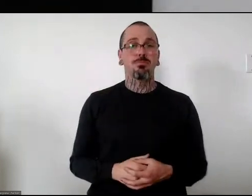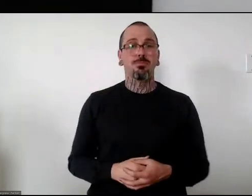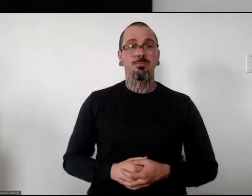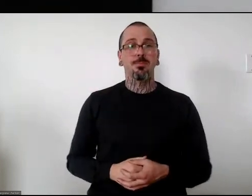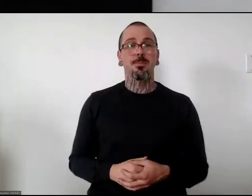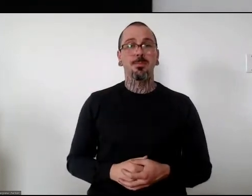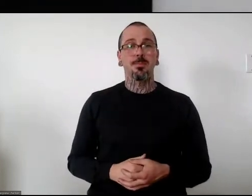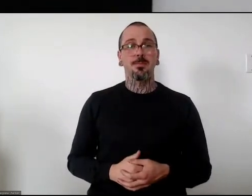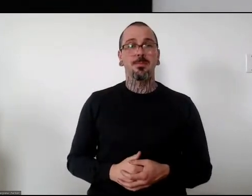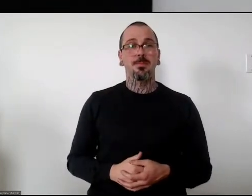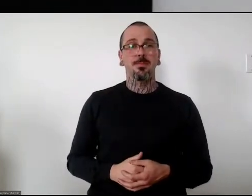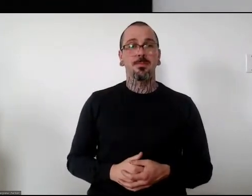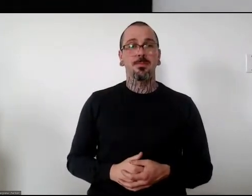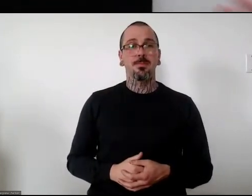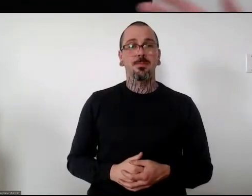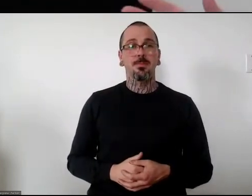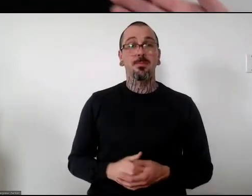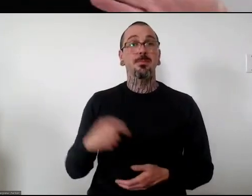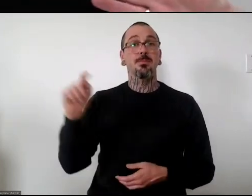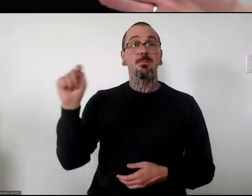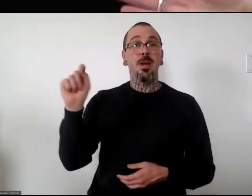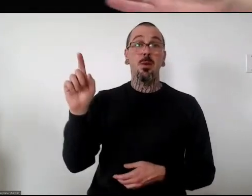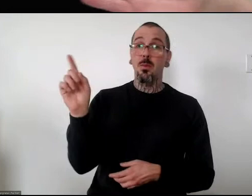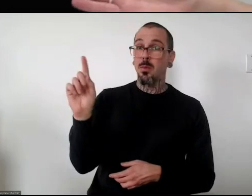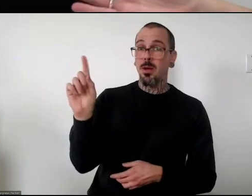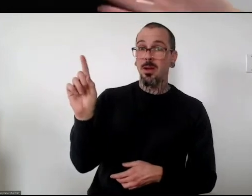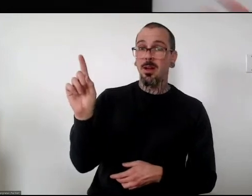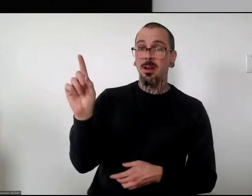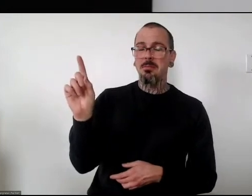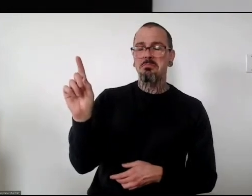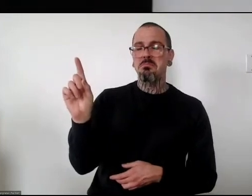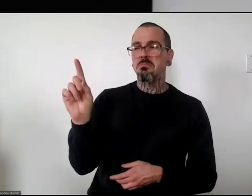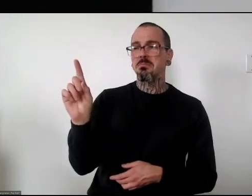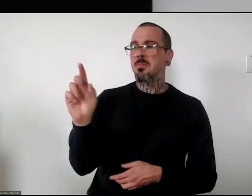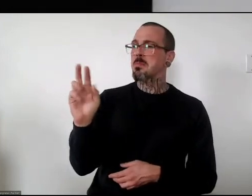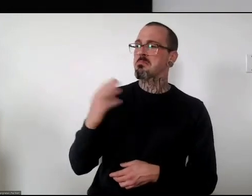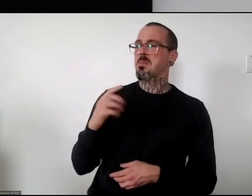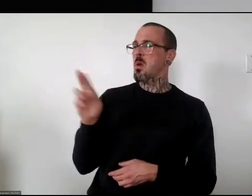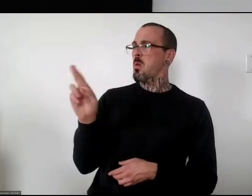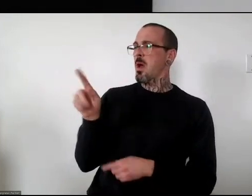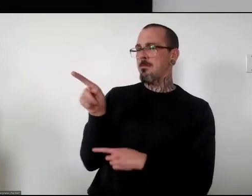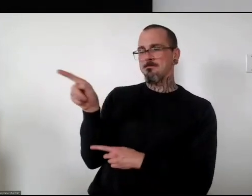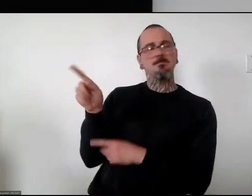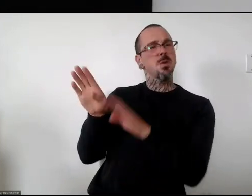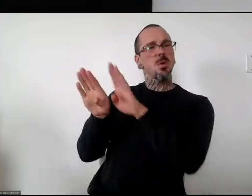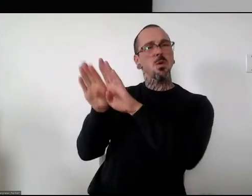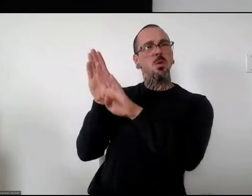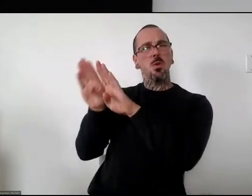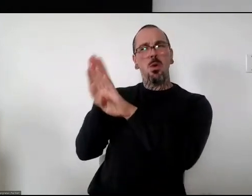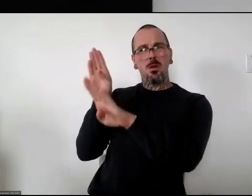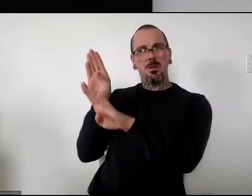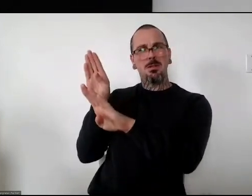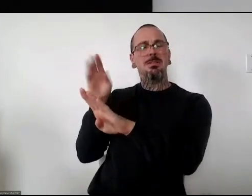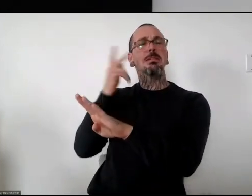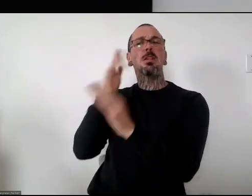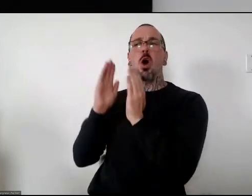And our washrooms can be found just to my right. There are 2 doors here, through those doors and down the hallway.